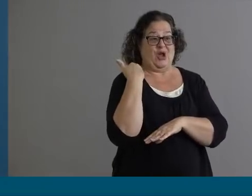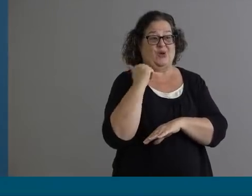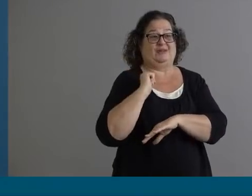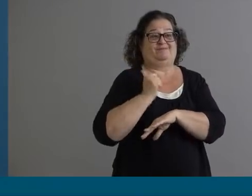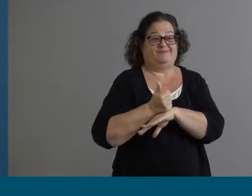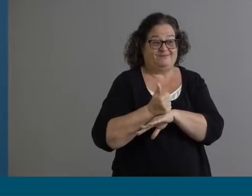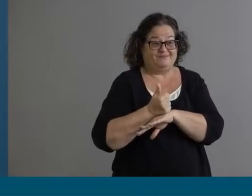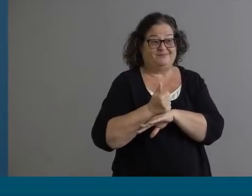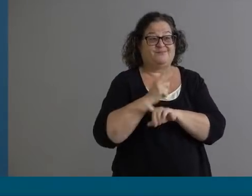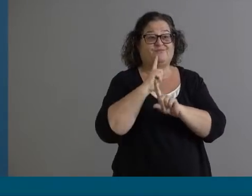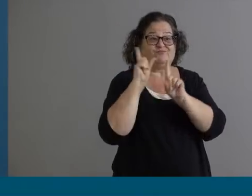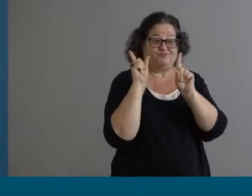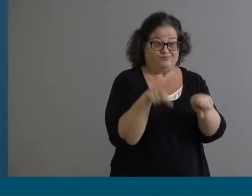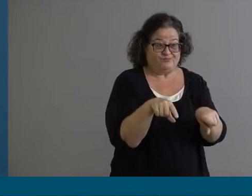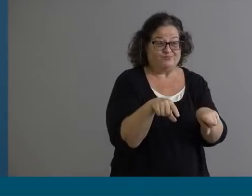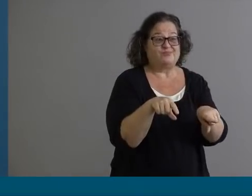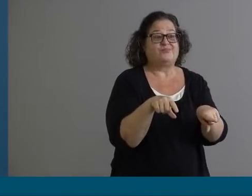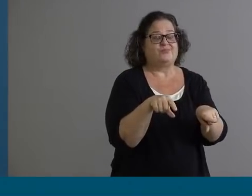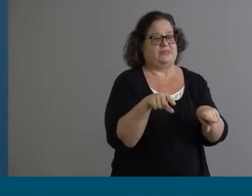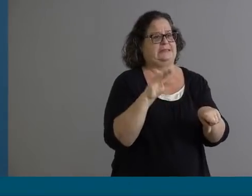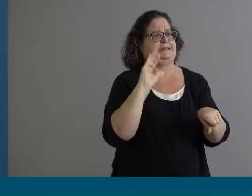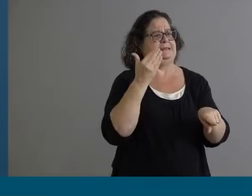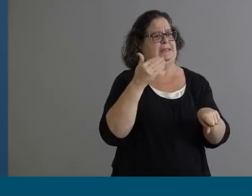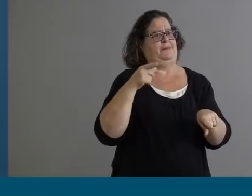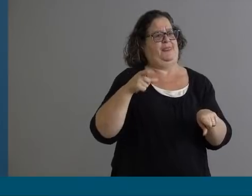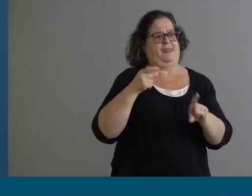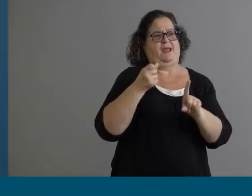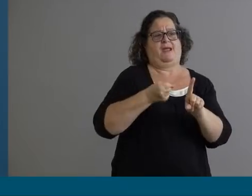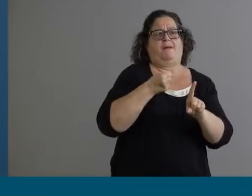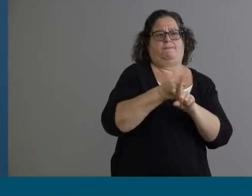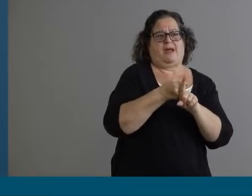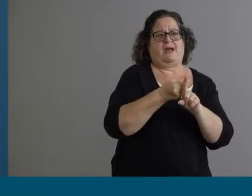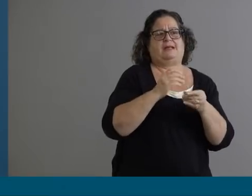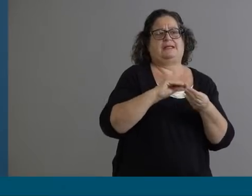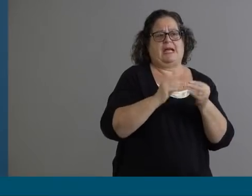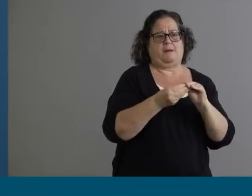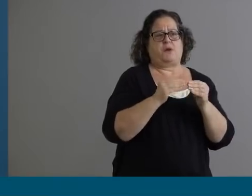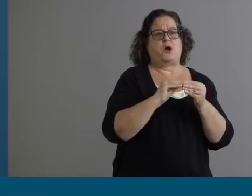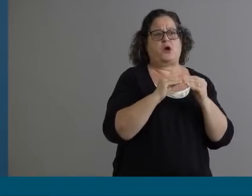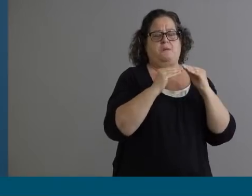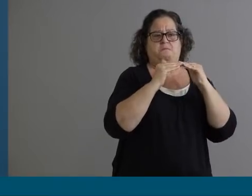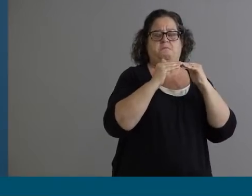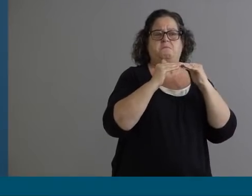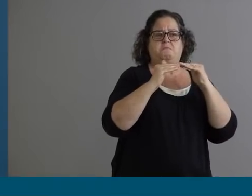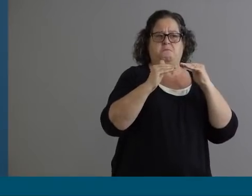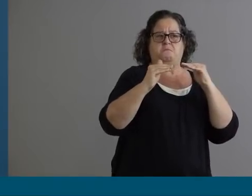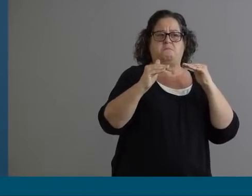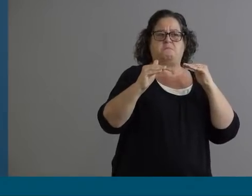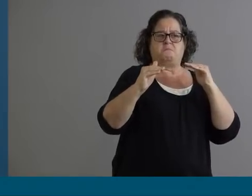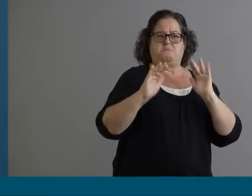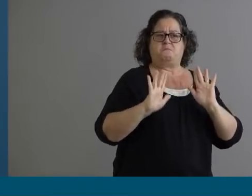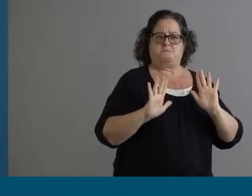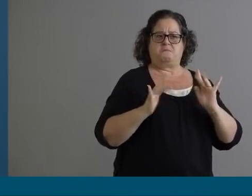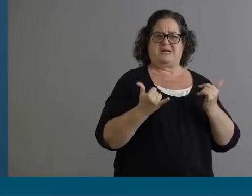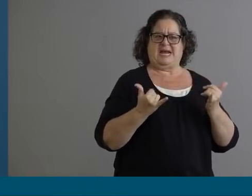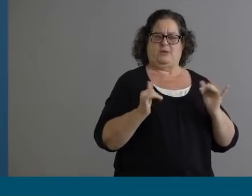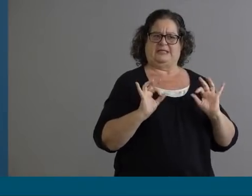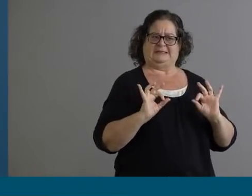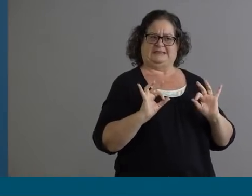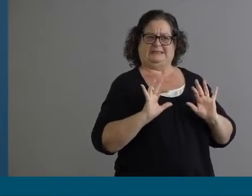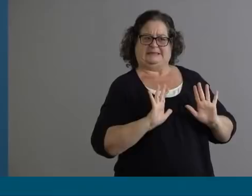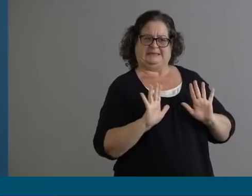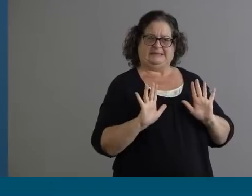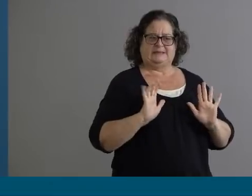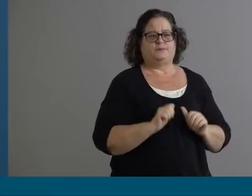this difference. One thing Dr. Birx said is that we should think of this in terms of getting out of the zone that